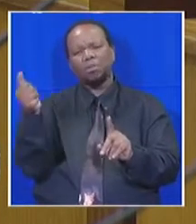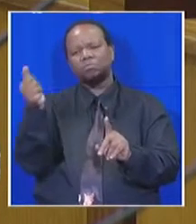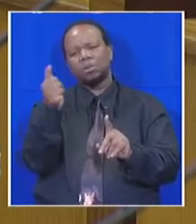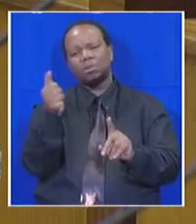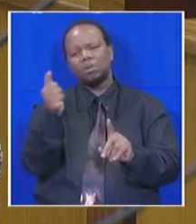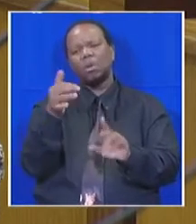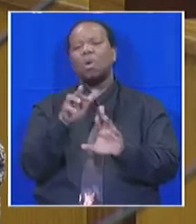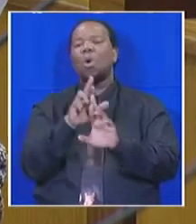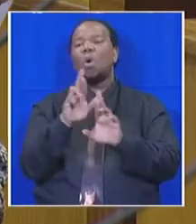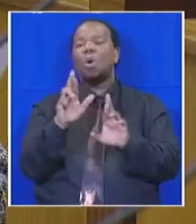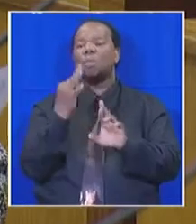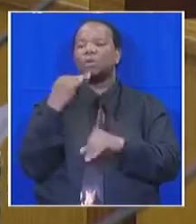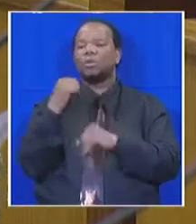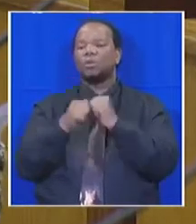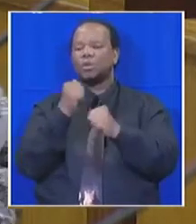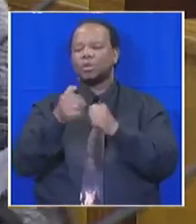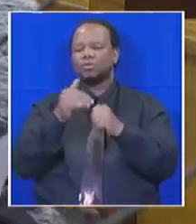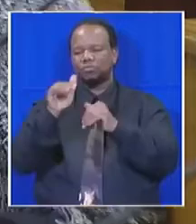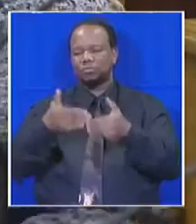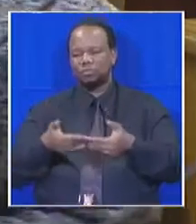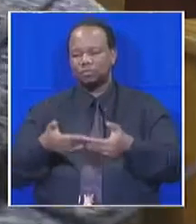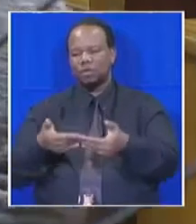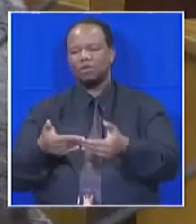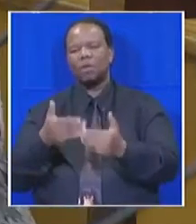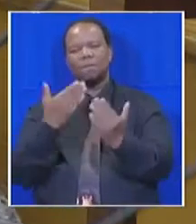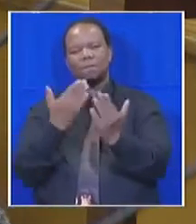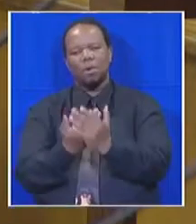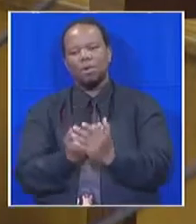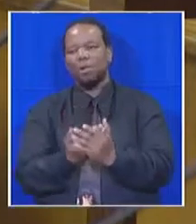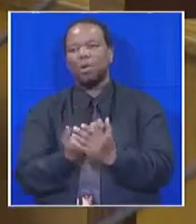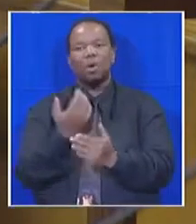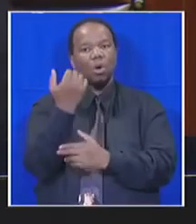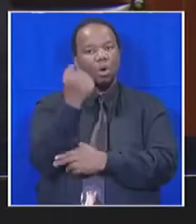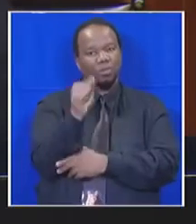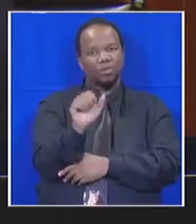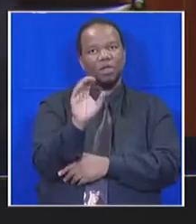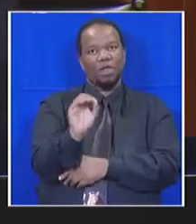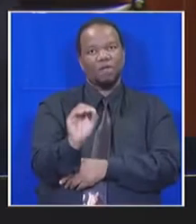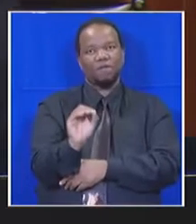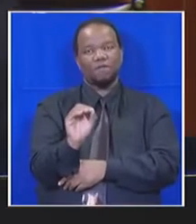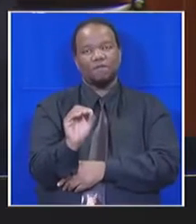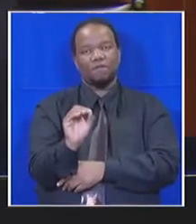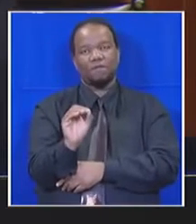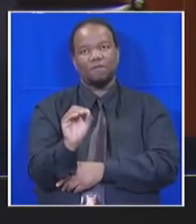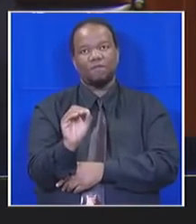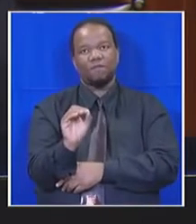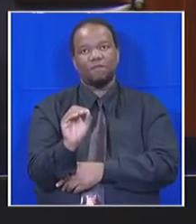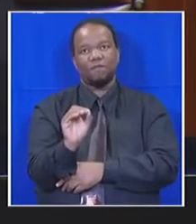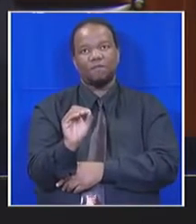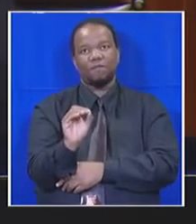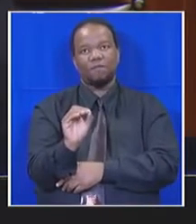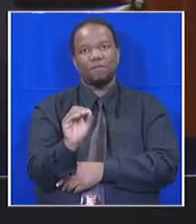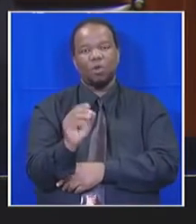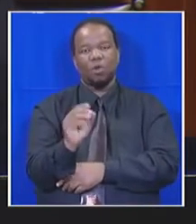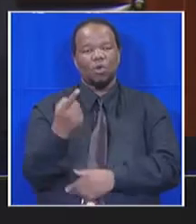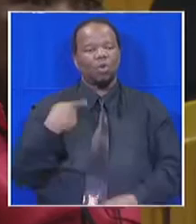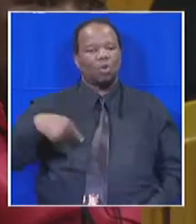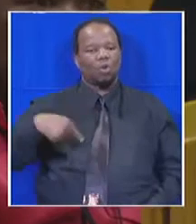of office. I so move. Thank you. Any objection to the motion? We